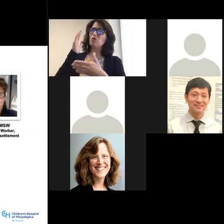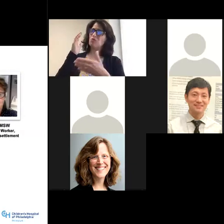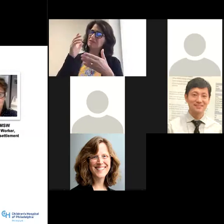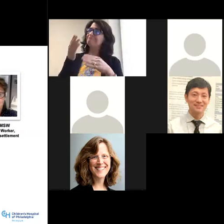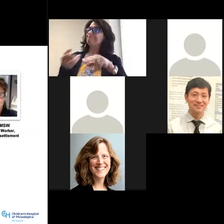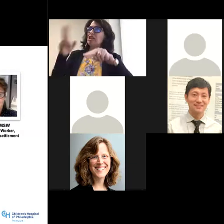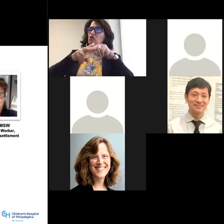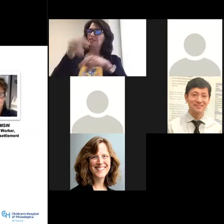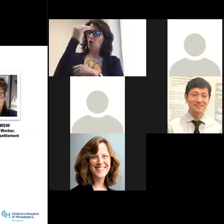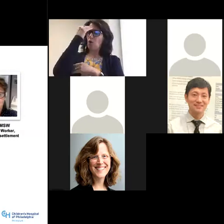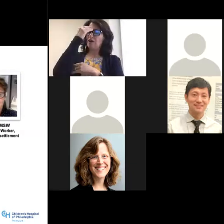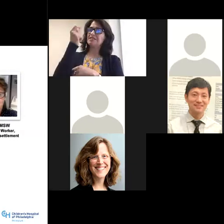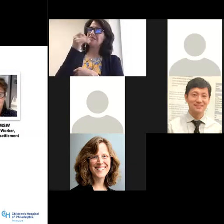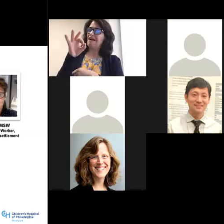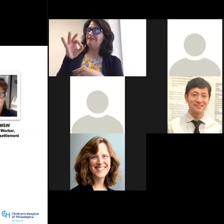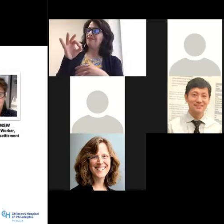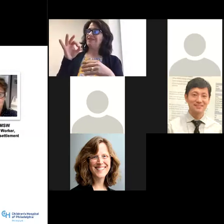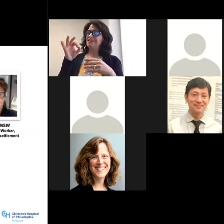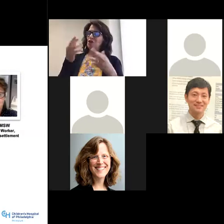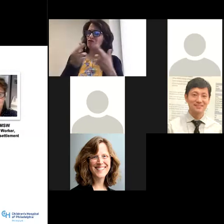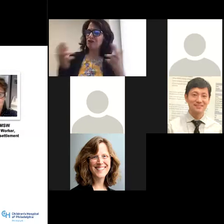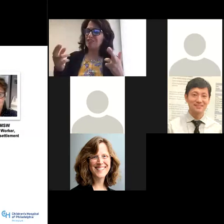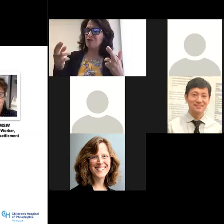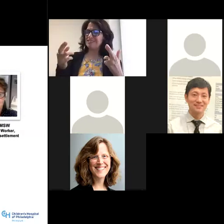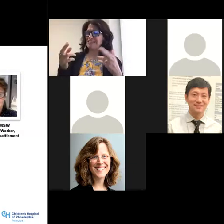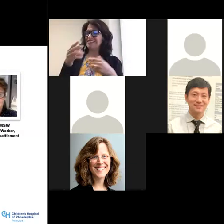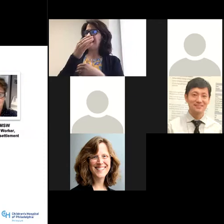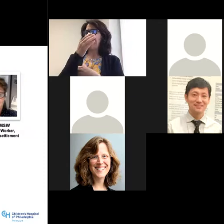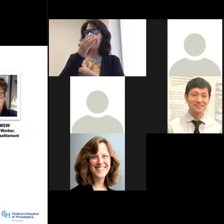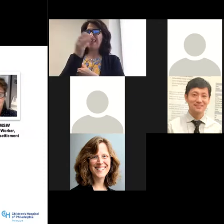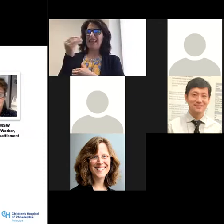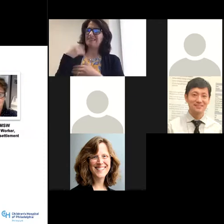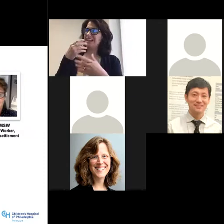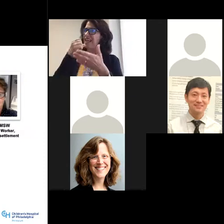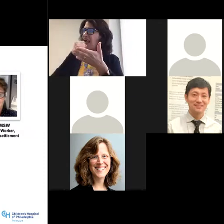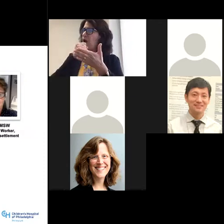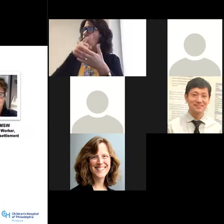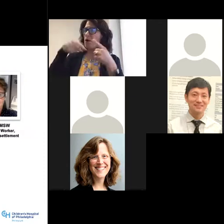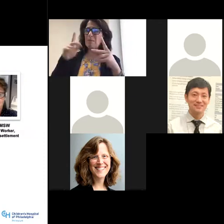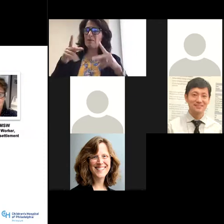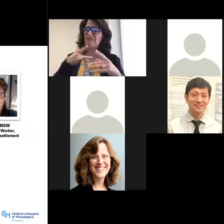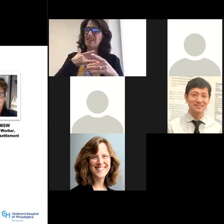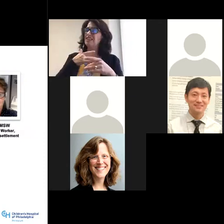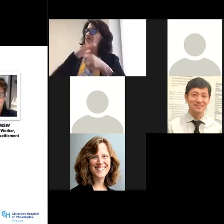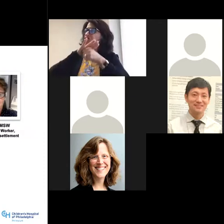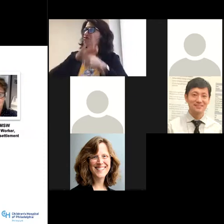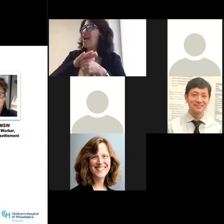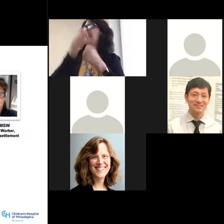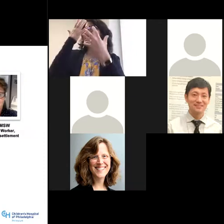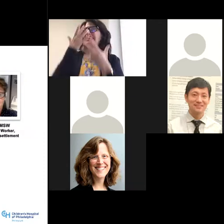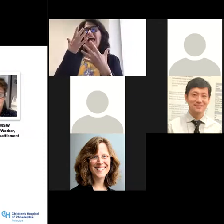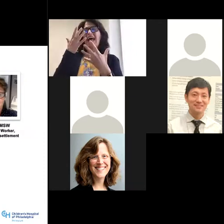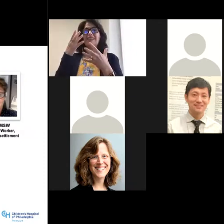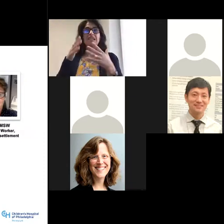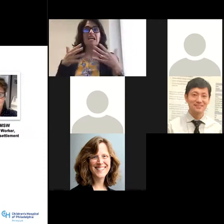deal with stress. We also hope it will normalize help seeking when people are feeling stressed, sad,